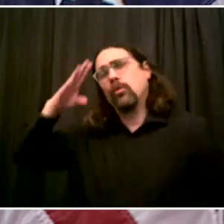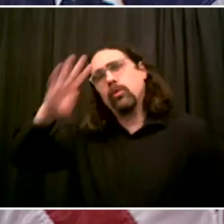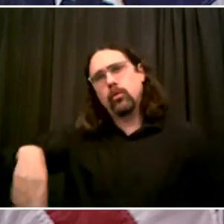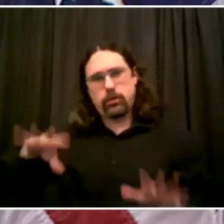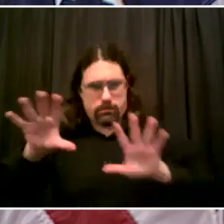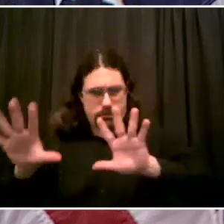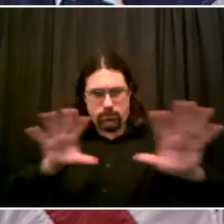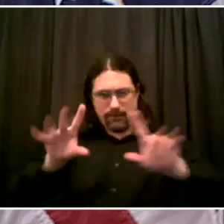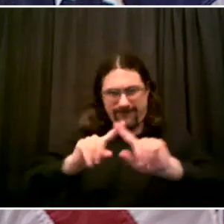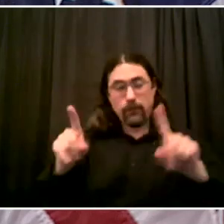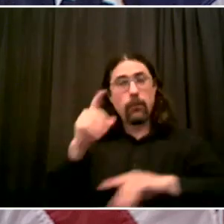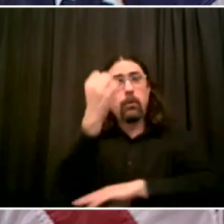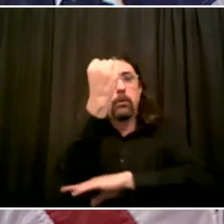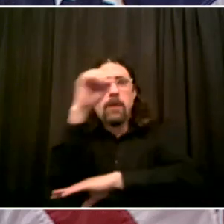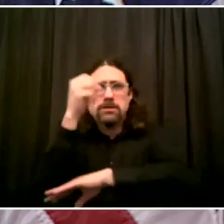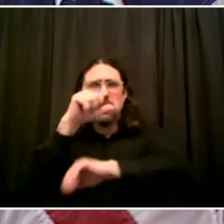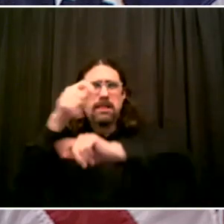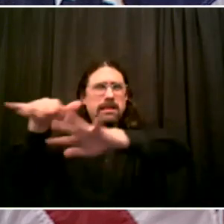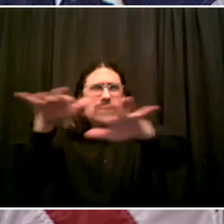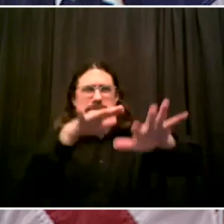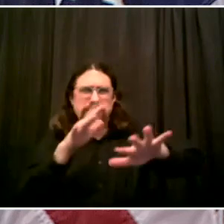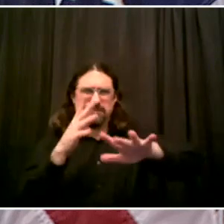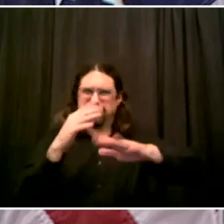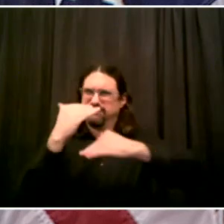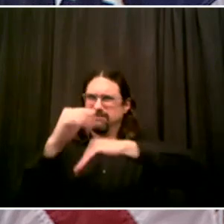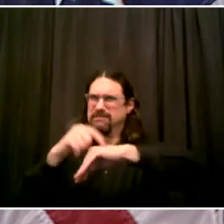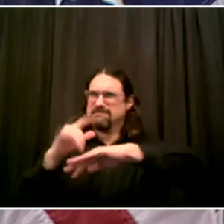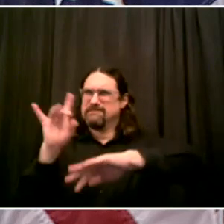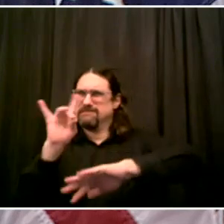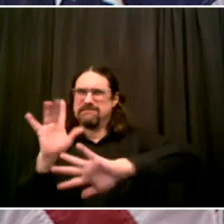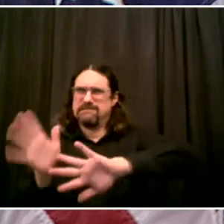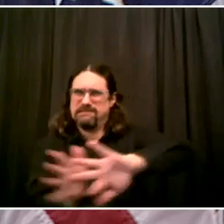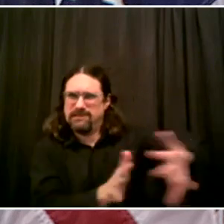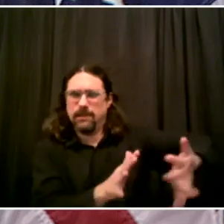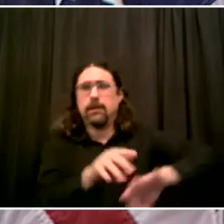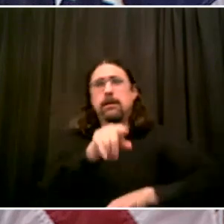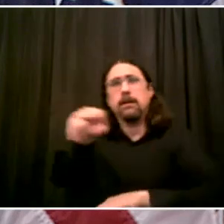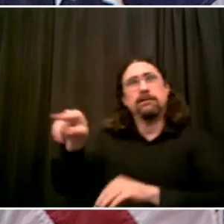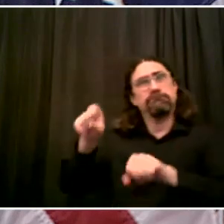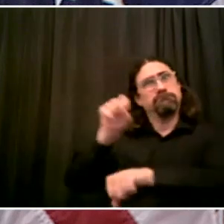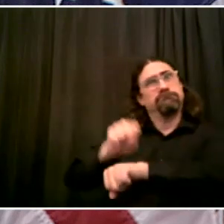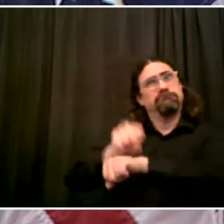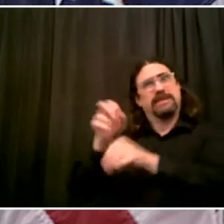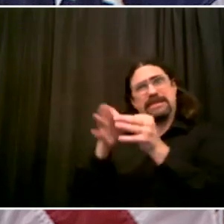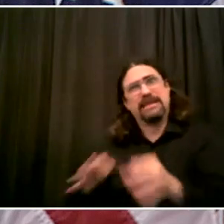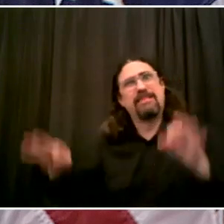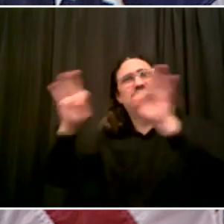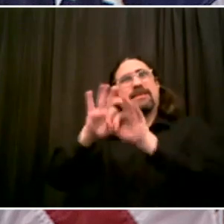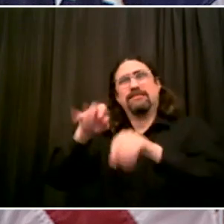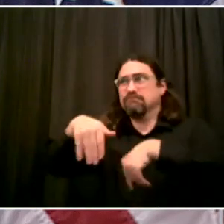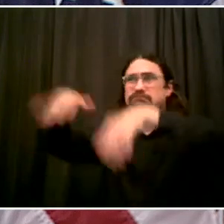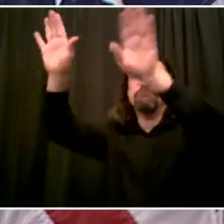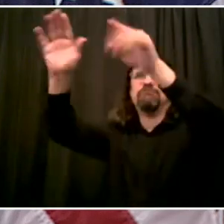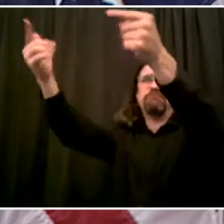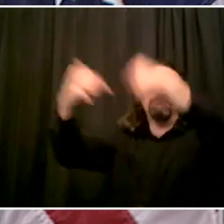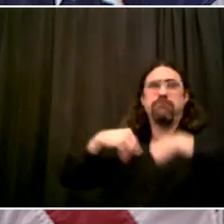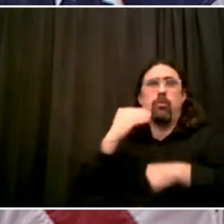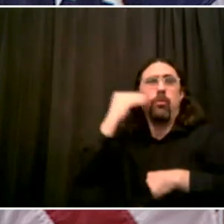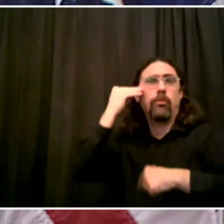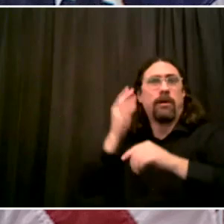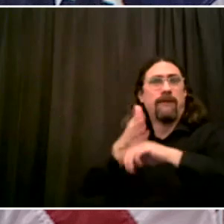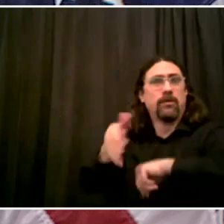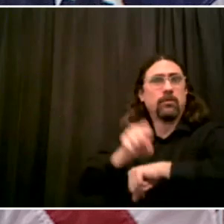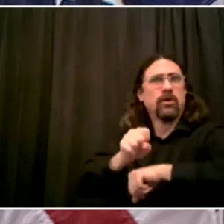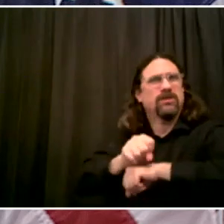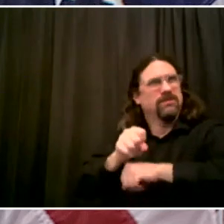Each night we see a lot of good work. Each night we see some progress towards our goal of getting back to a fully peaceful circumstance